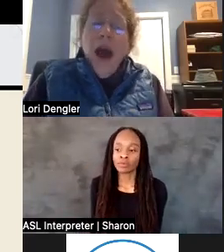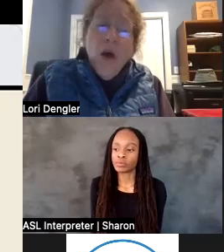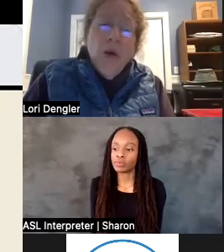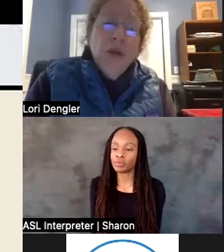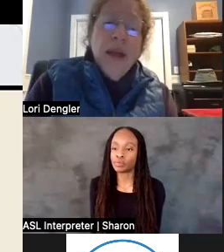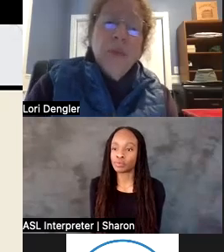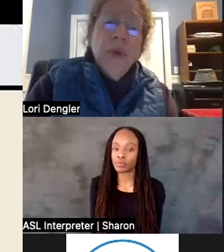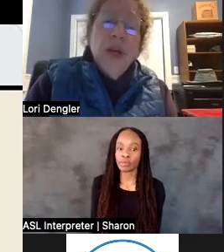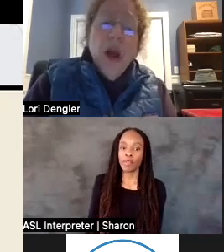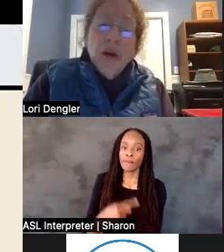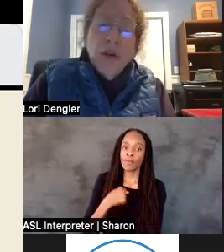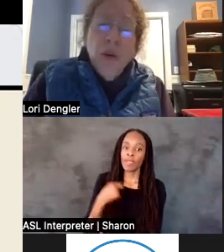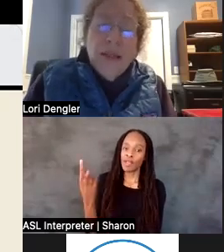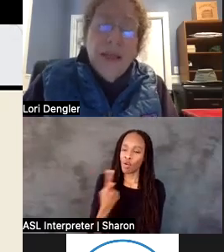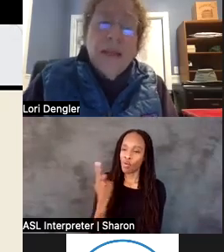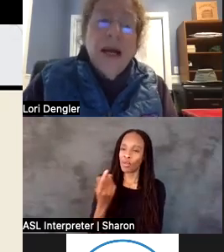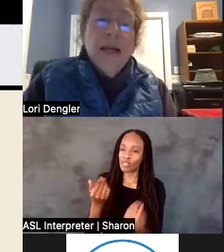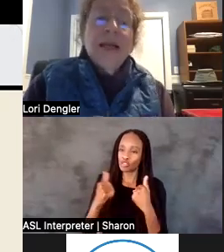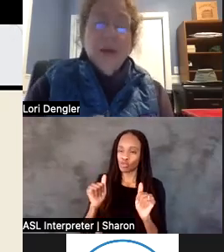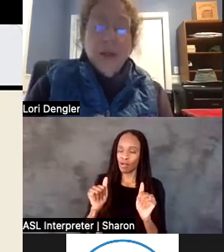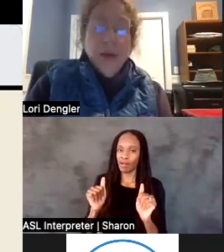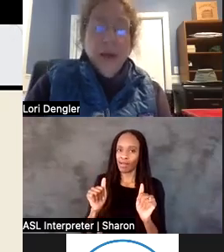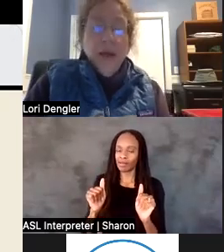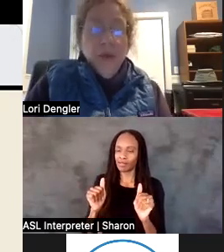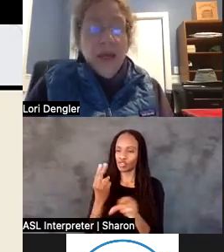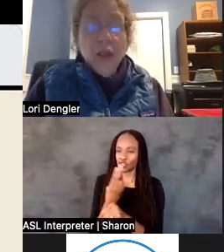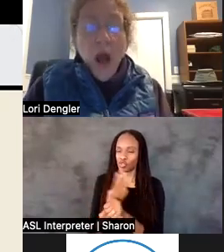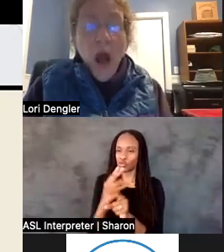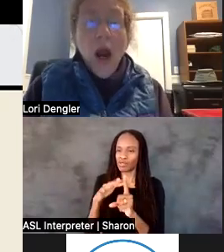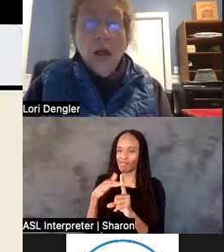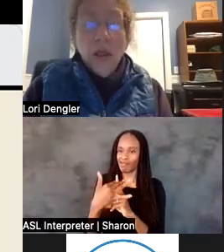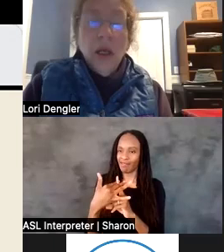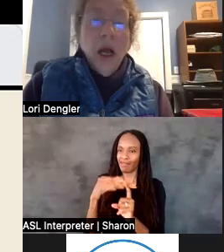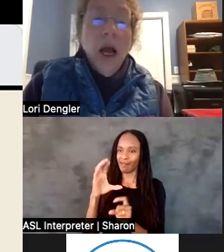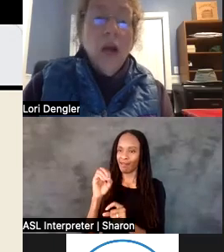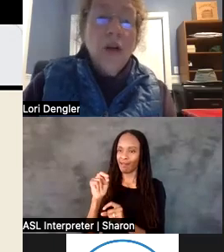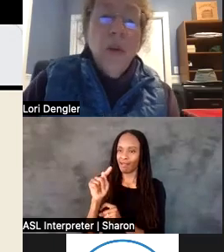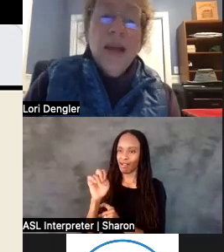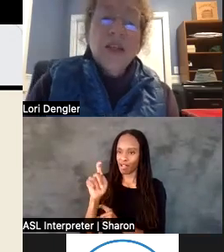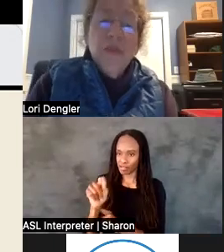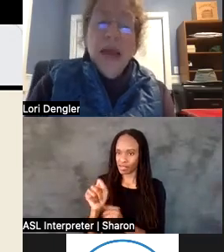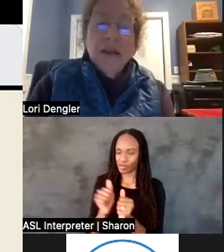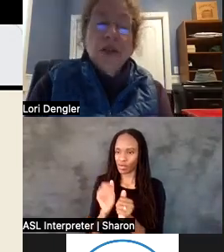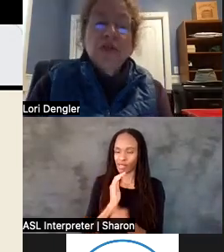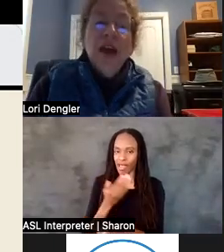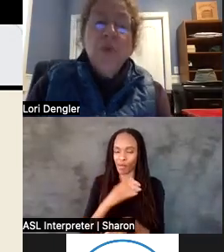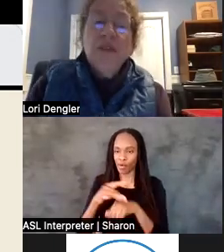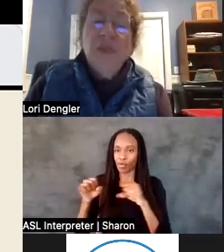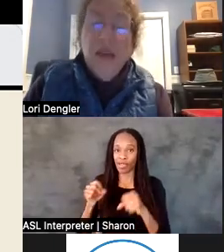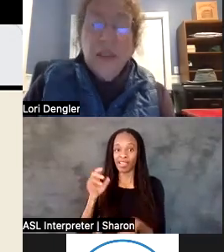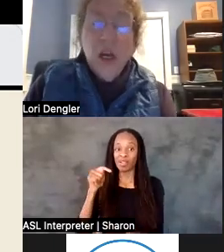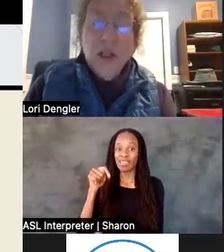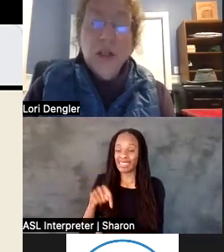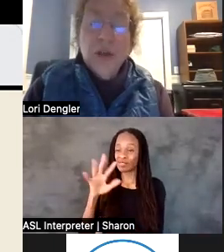So I always try to put our earthquakes in context. These are earthquakes of magnitude